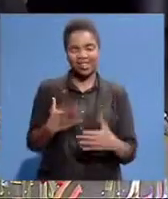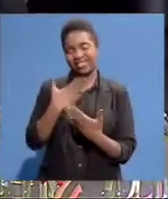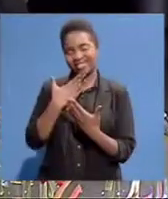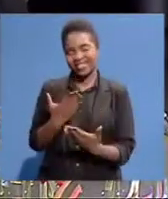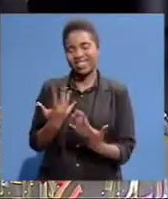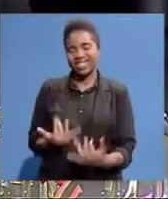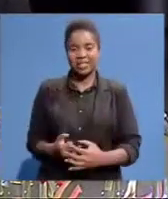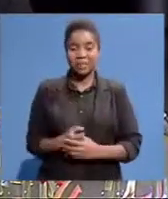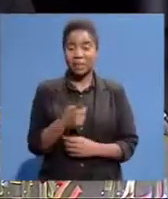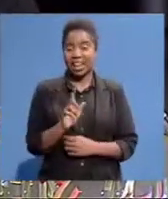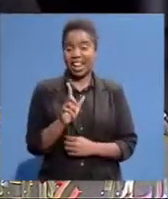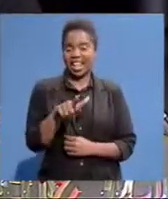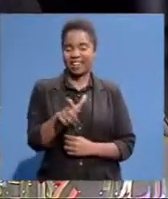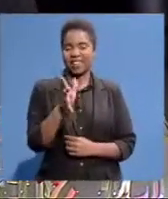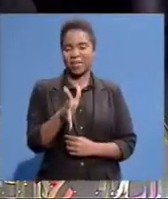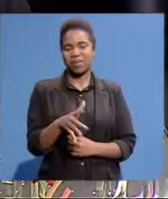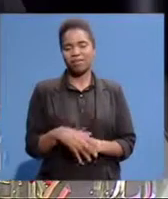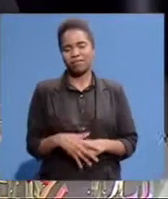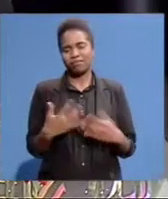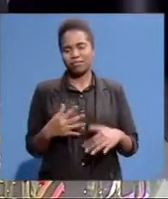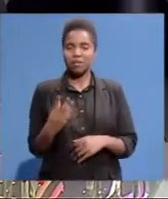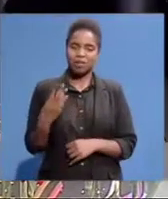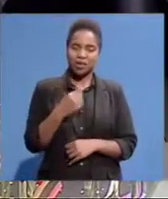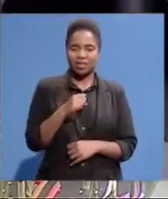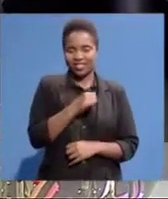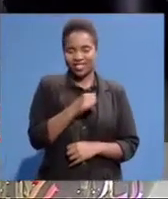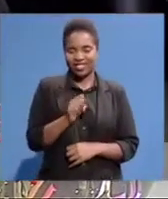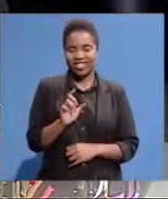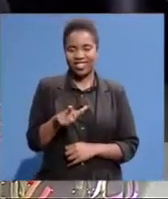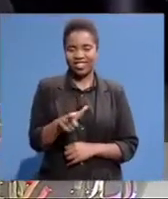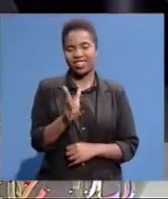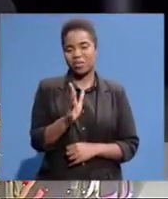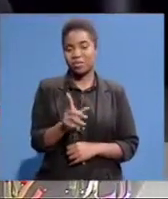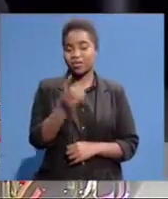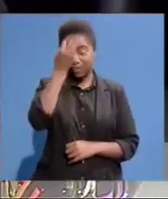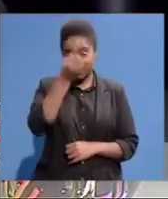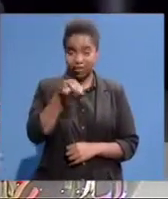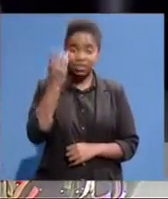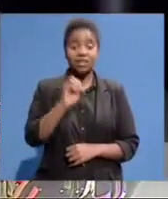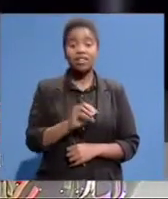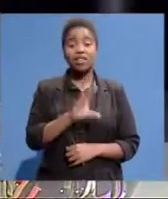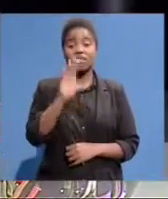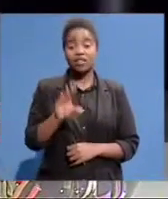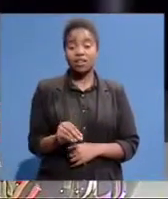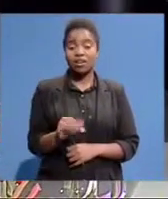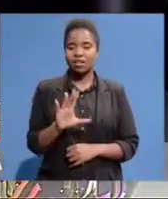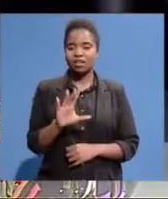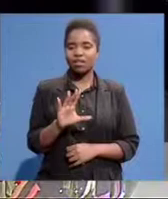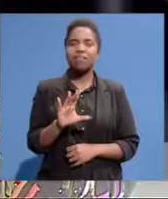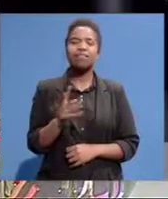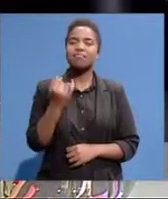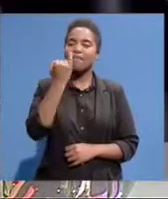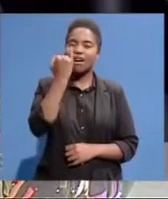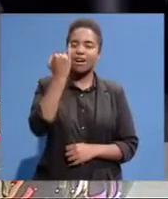you'll be joining us later on for a beautiful tribute to Dadewethu. And don't forget, South Africa. Imagine a South Africa